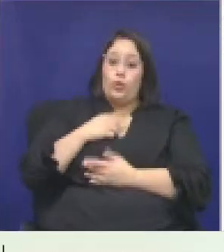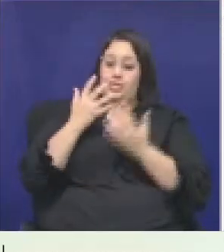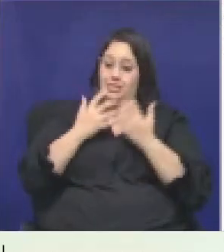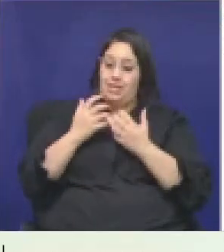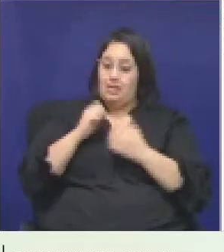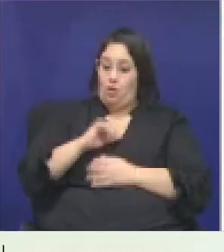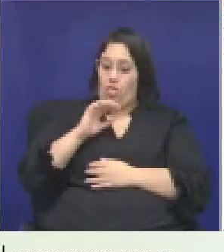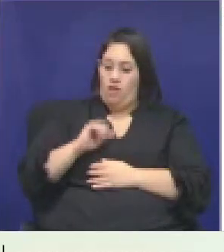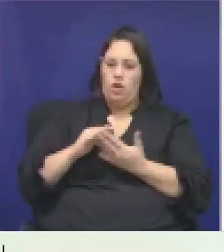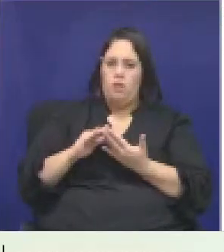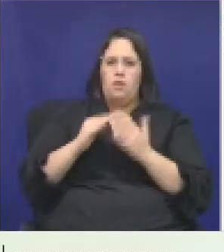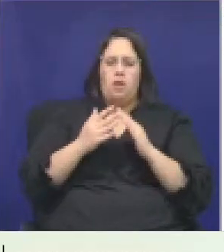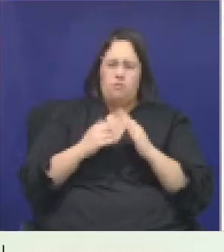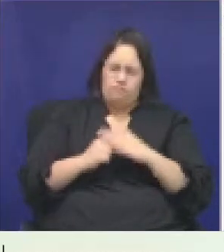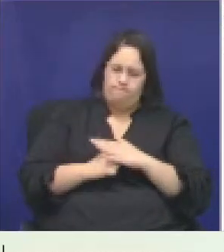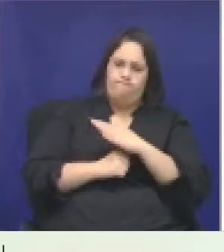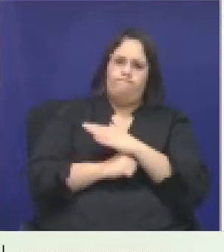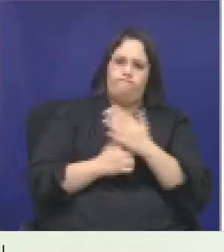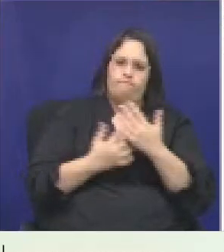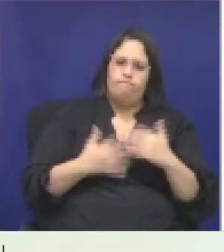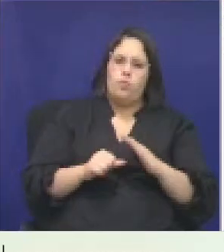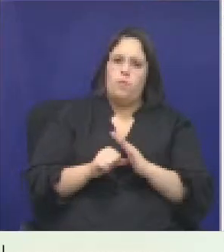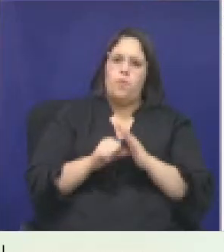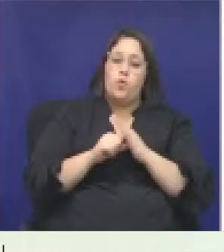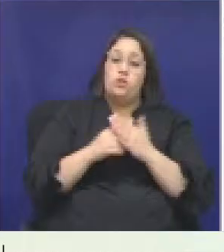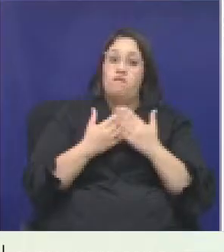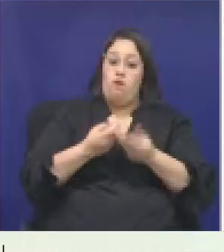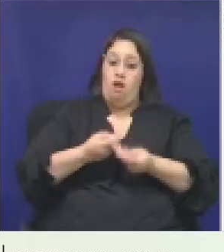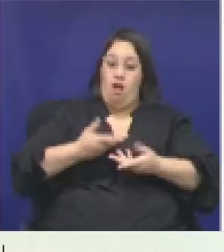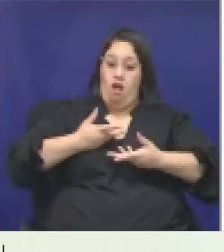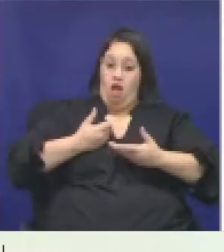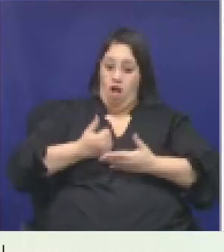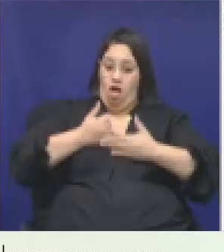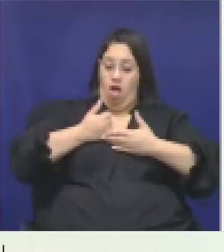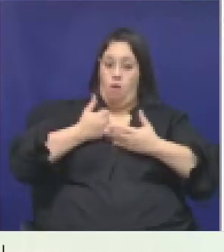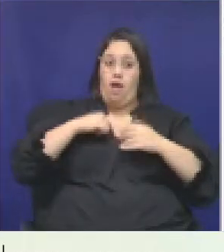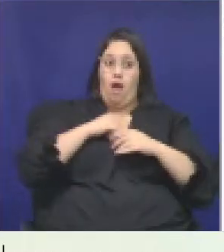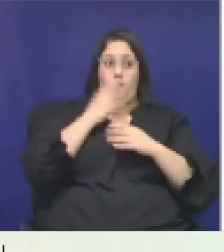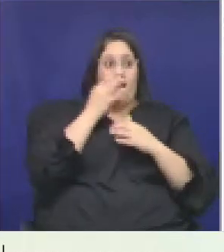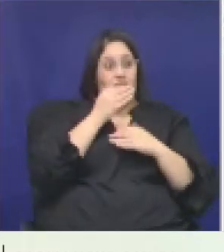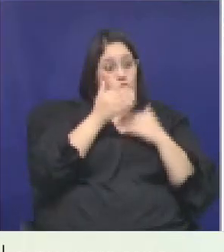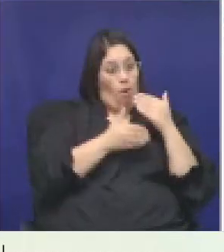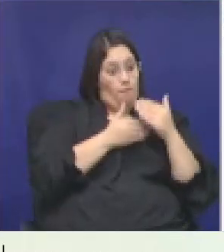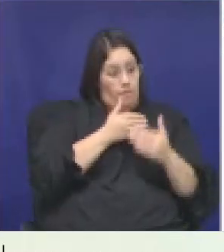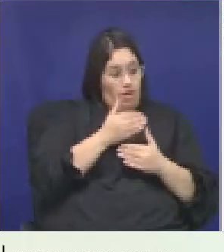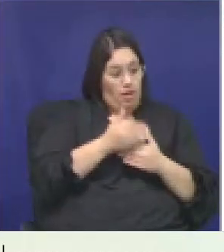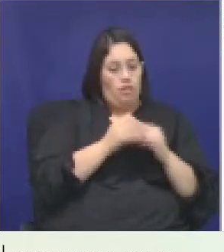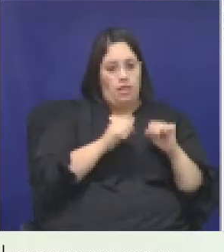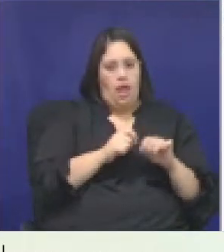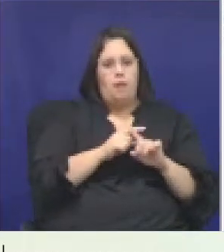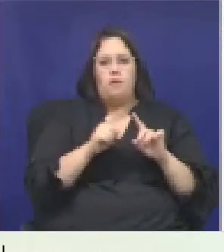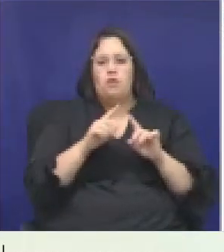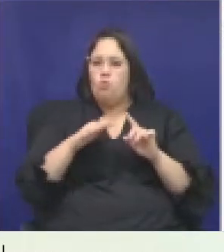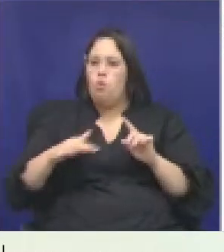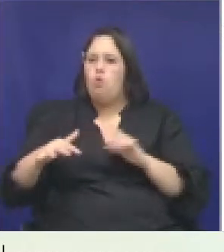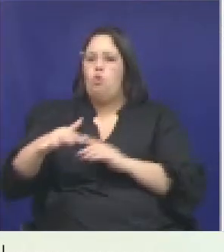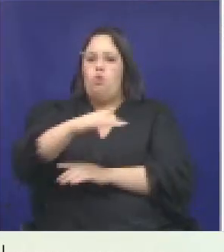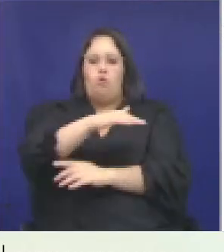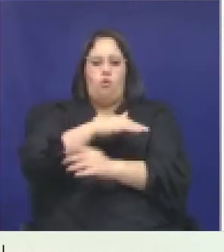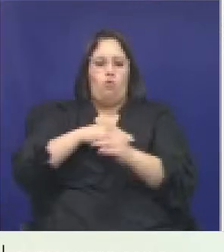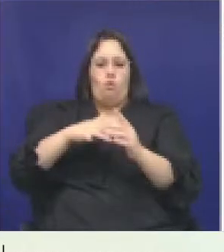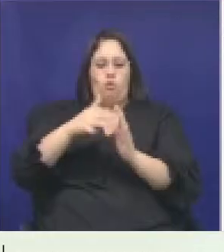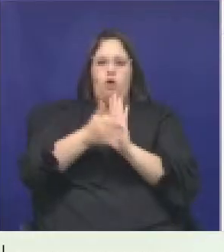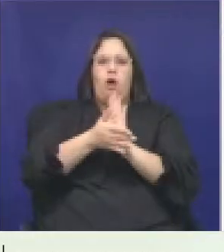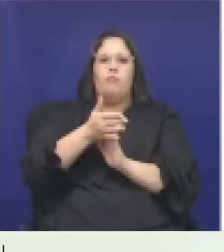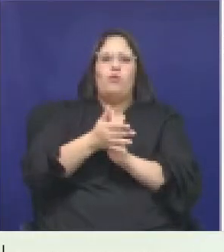SA becomes a fundamental bedrock, not only to how the state operates, but how our entire society, in